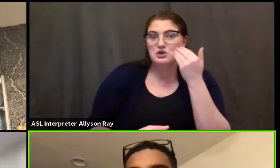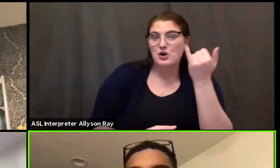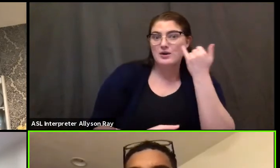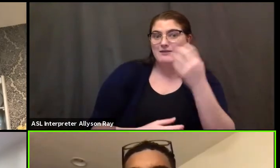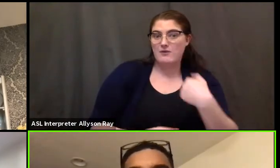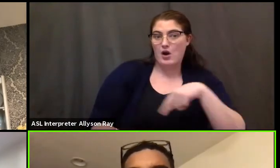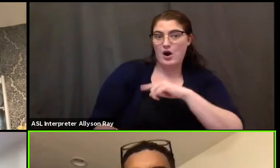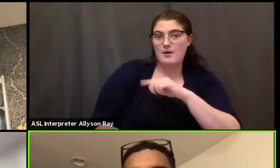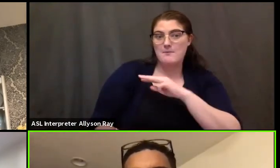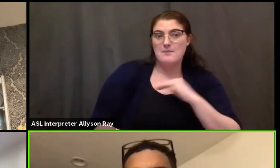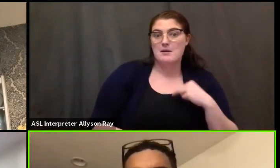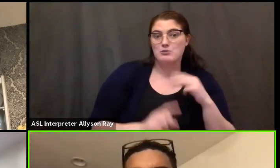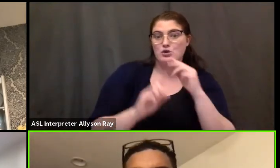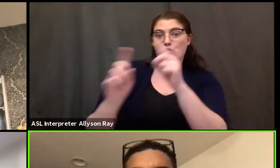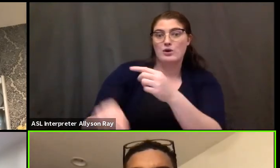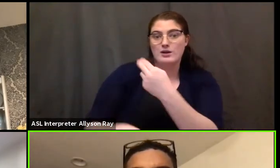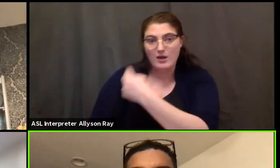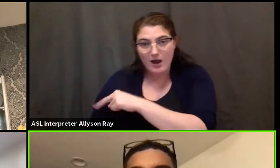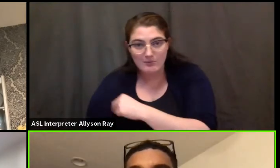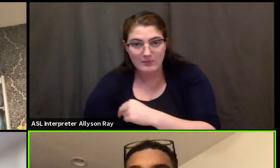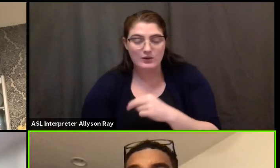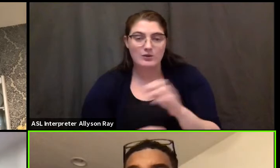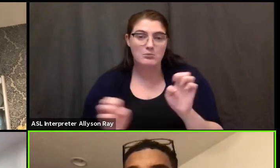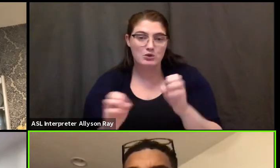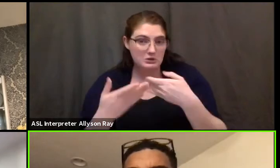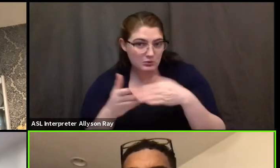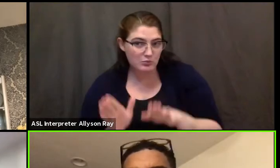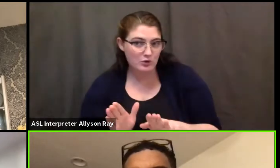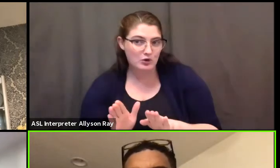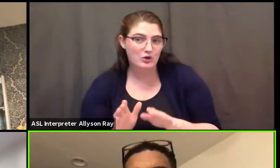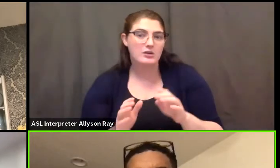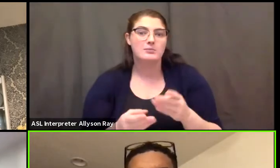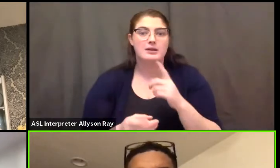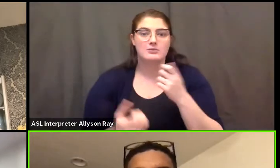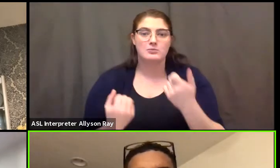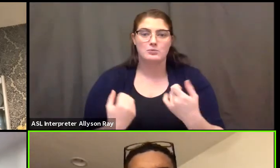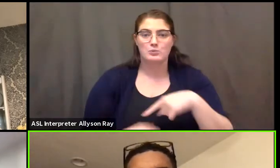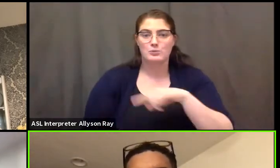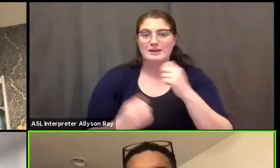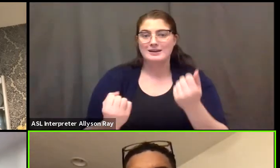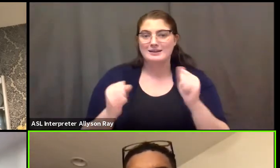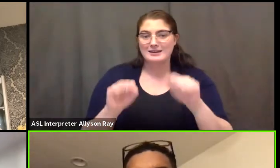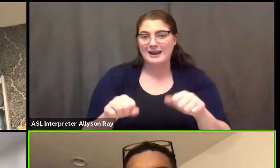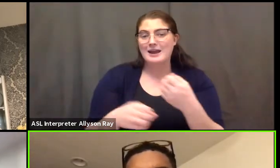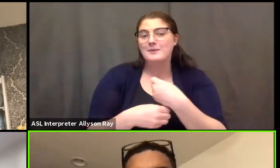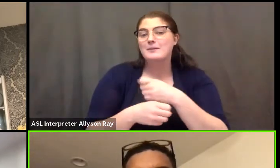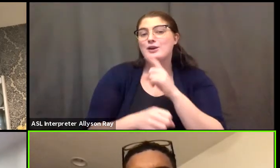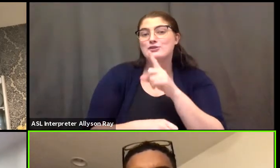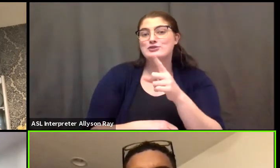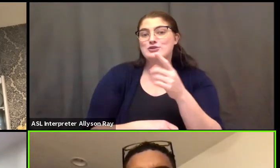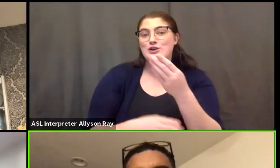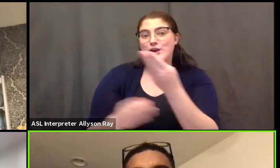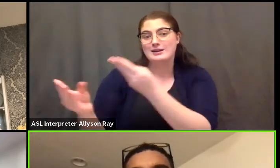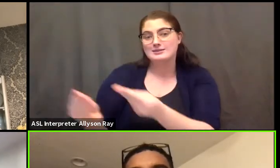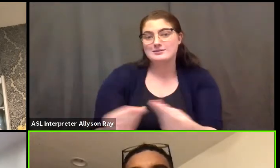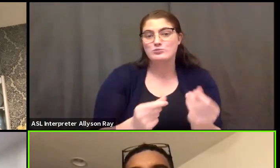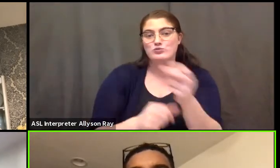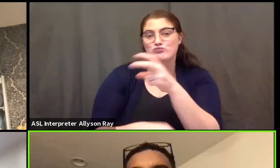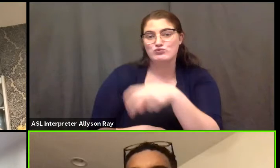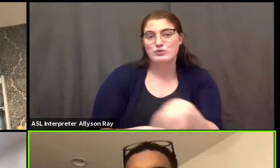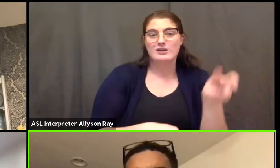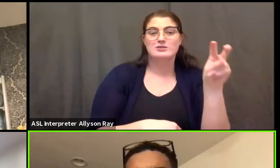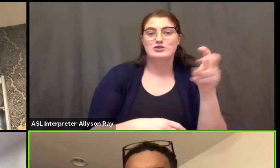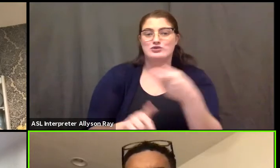departments and are better able to ensure a smooth transition in managing that member's care.